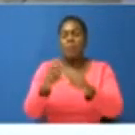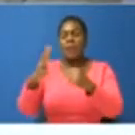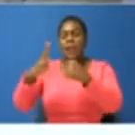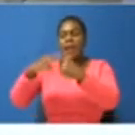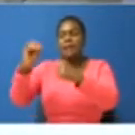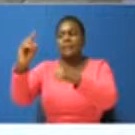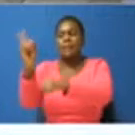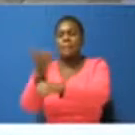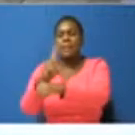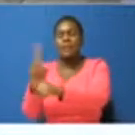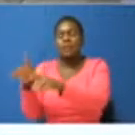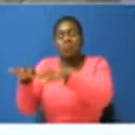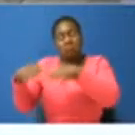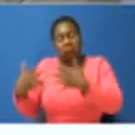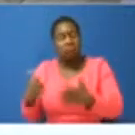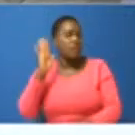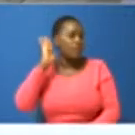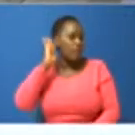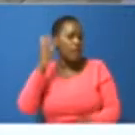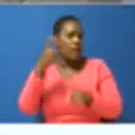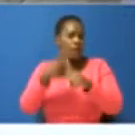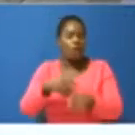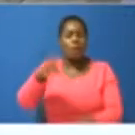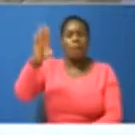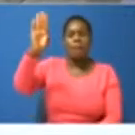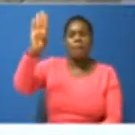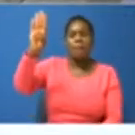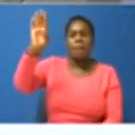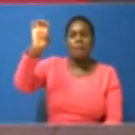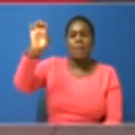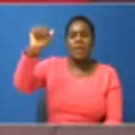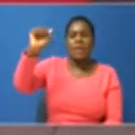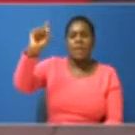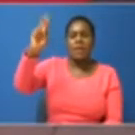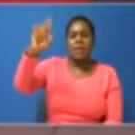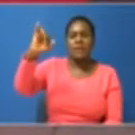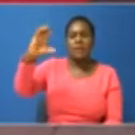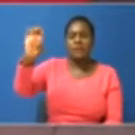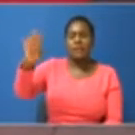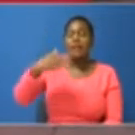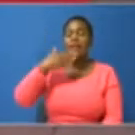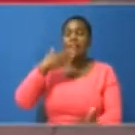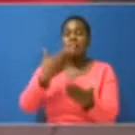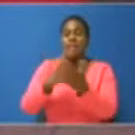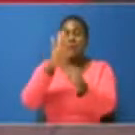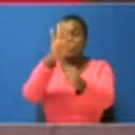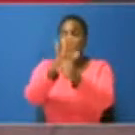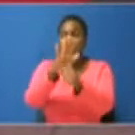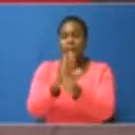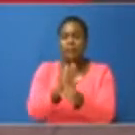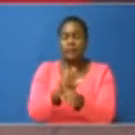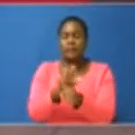90 minutes also let's hear from beatrice catonia on the other side beatrice asante is